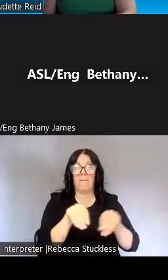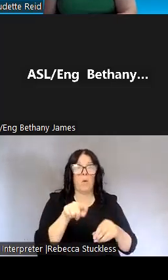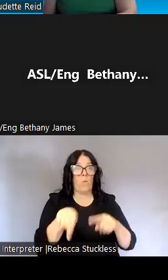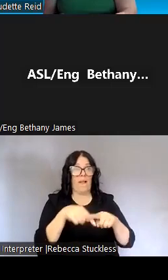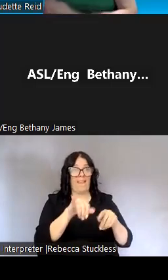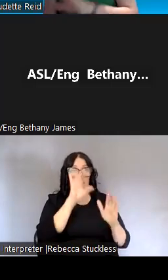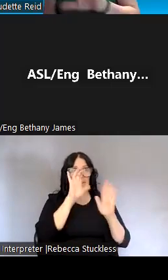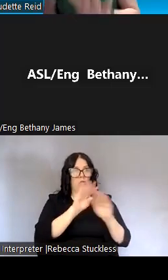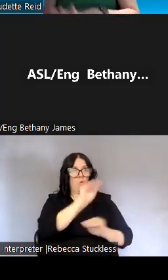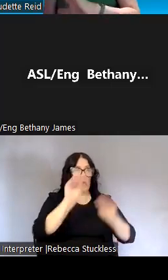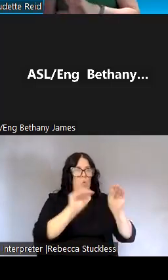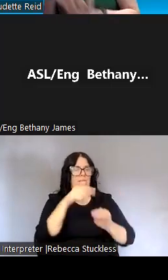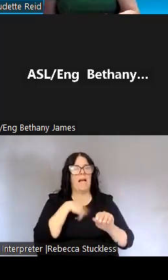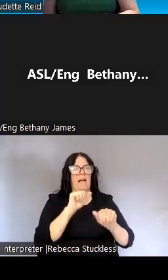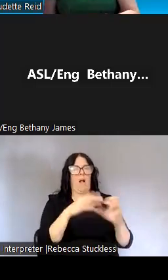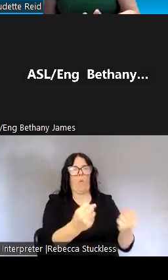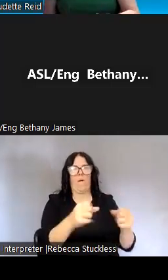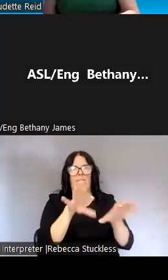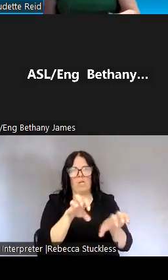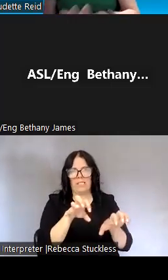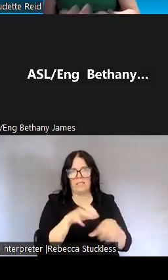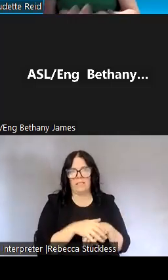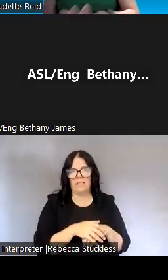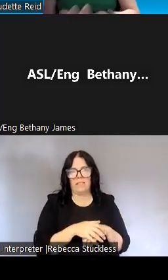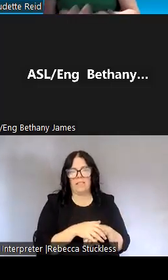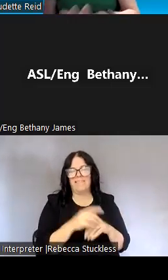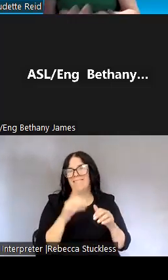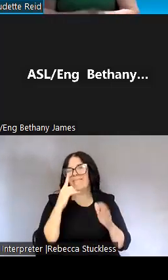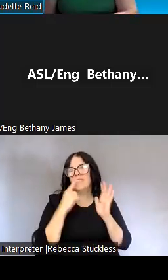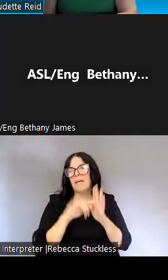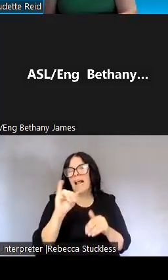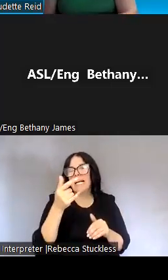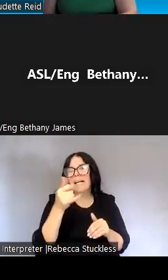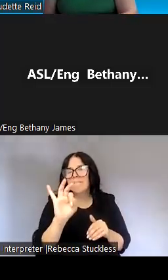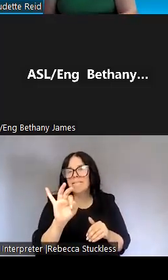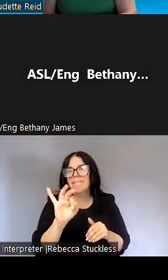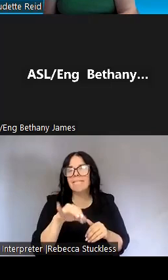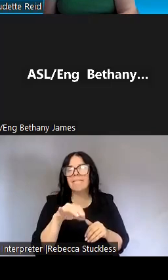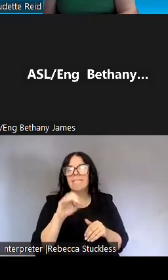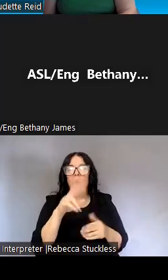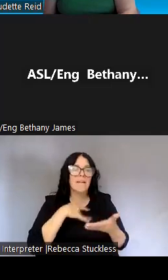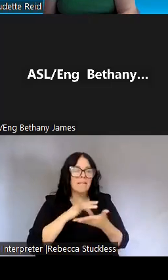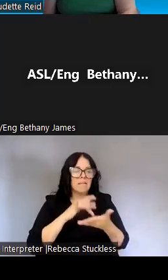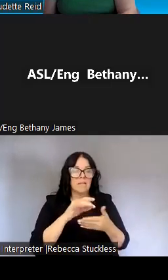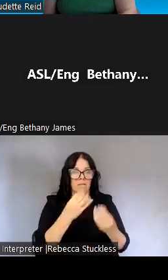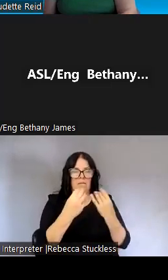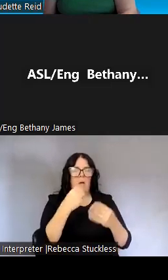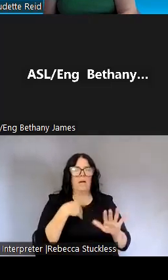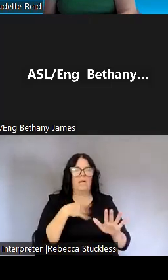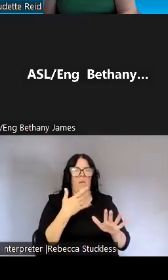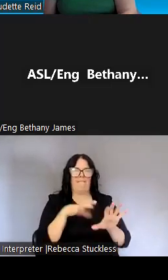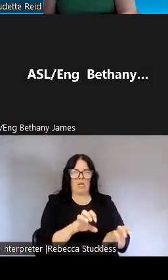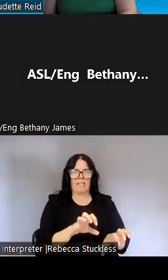images, like GIFs or things you see when you're browsing online.